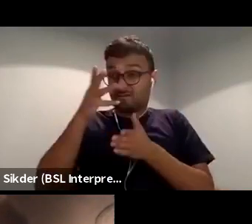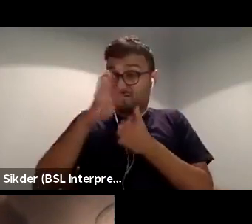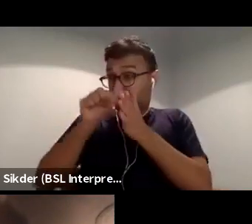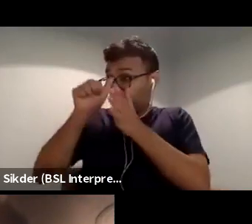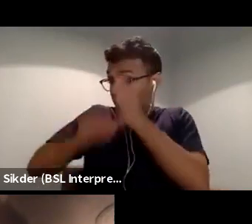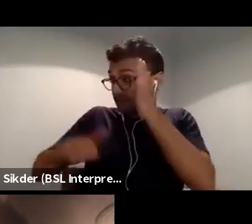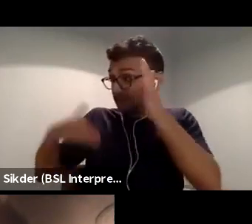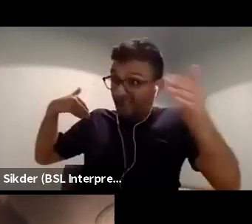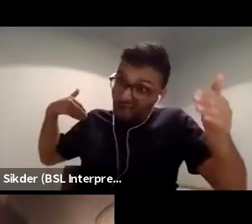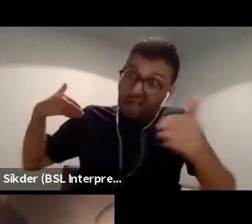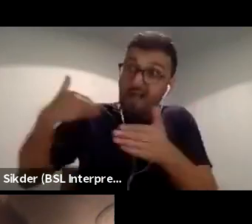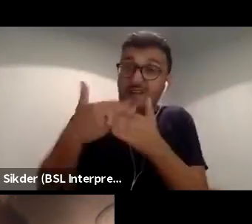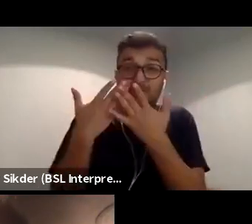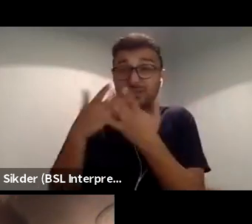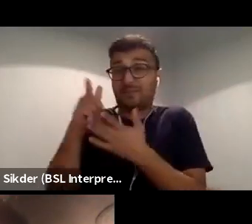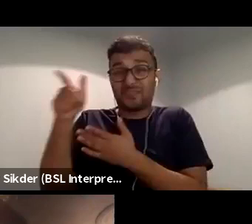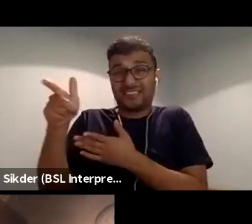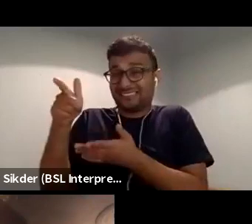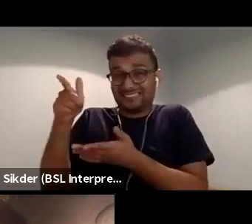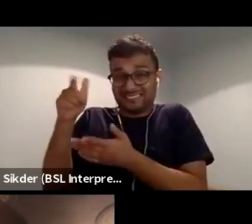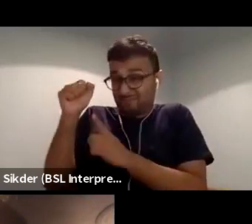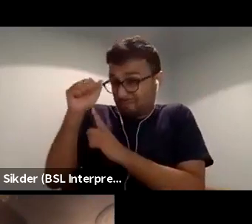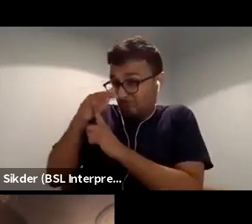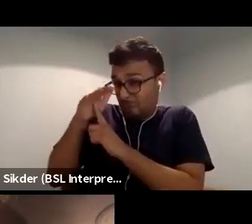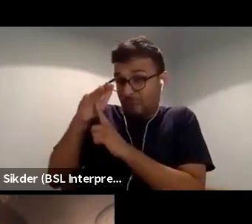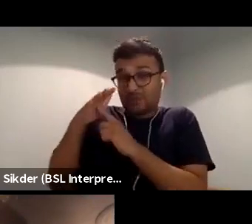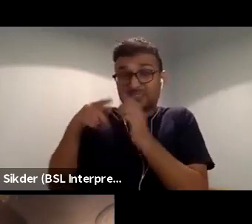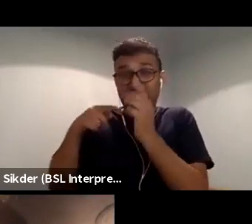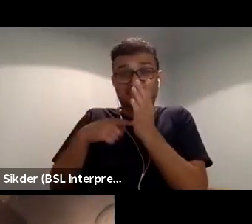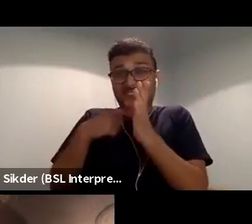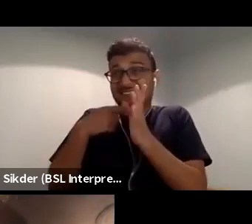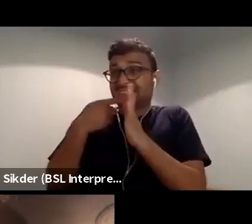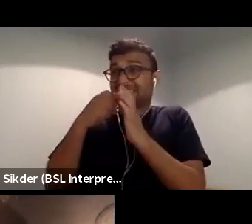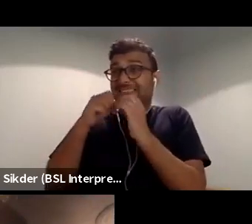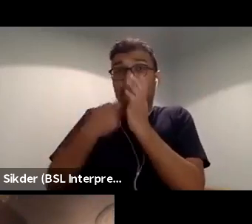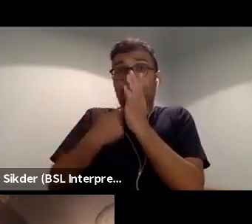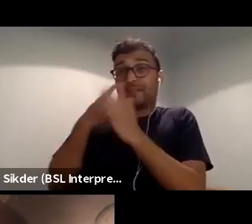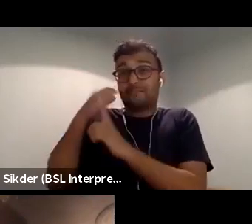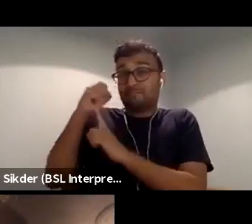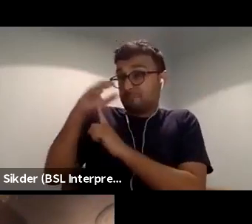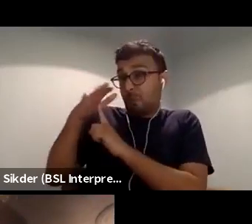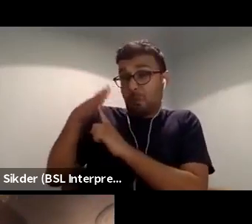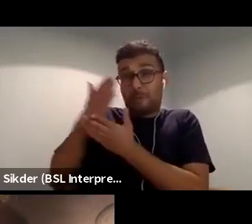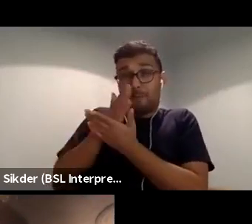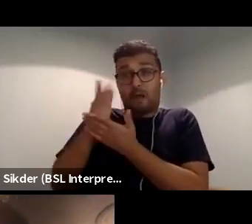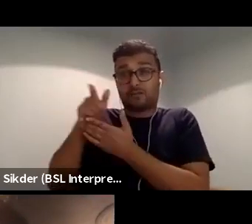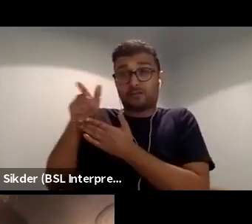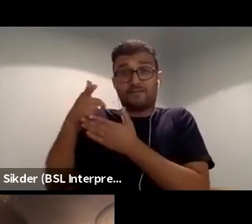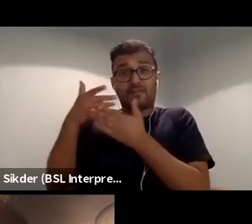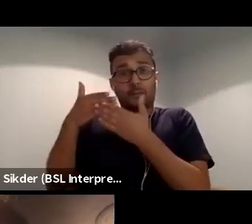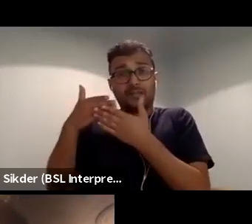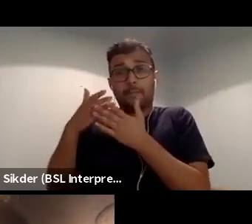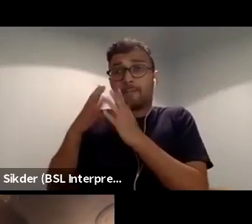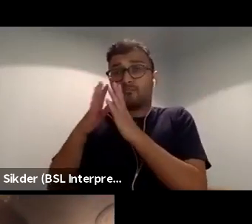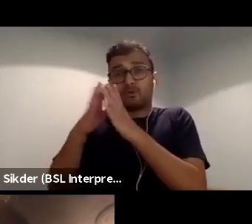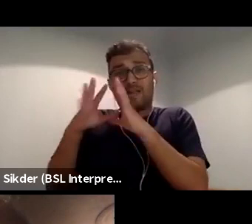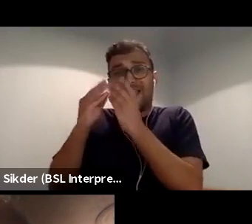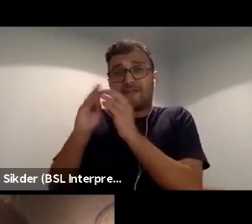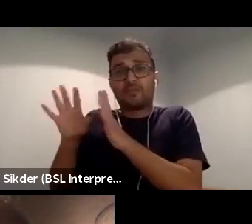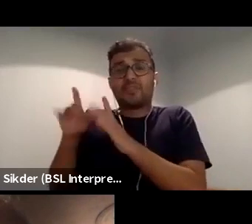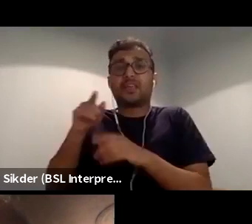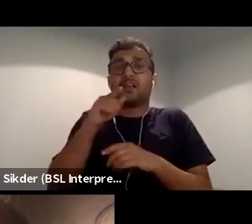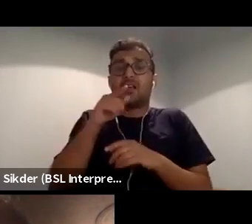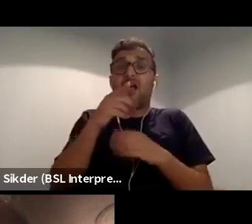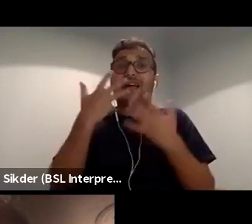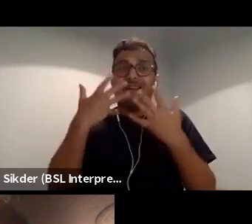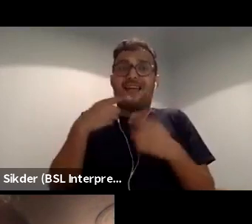reported as a terrorist phrase. So I think that, and just something like that, I